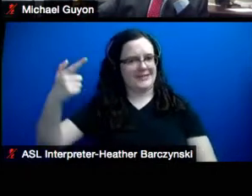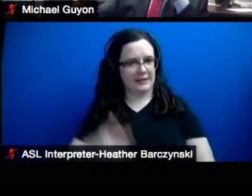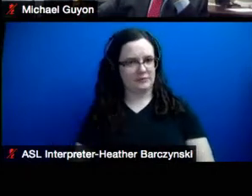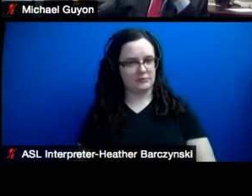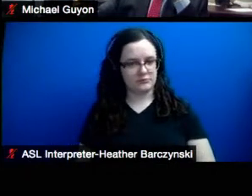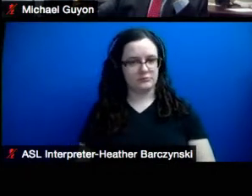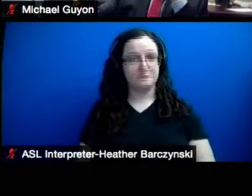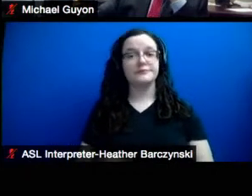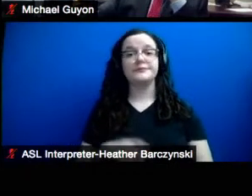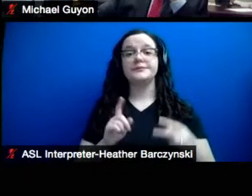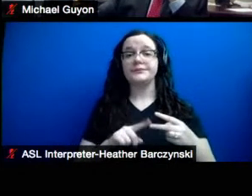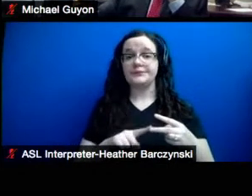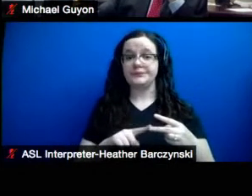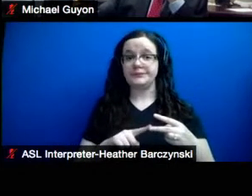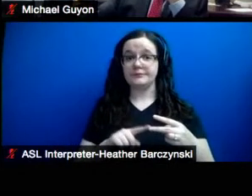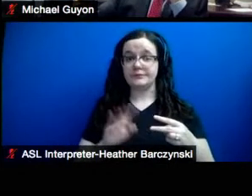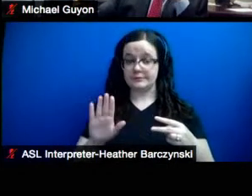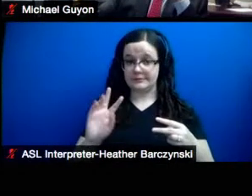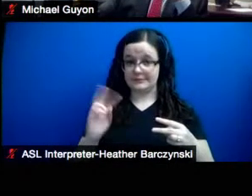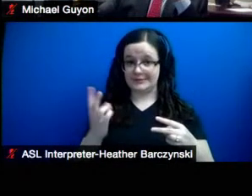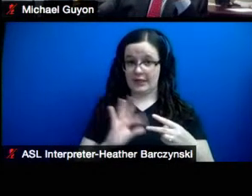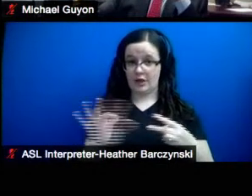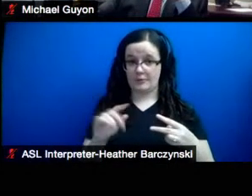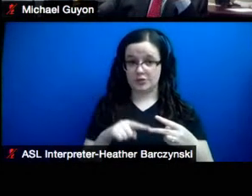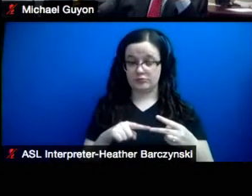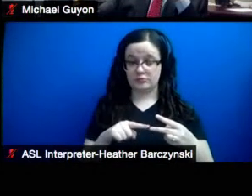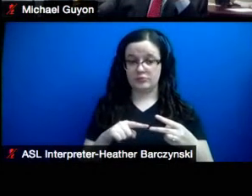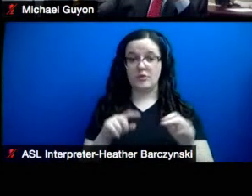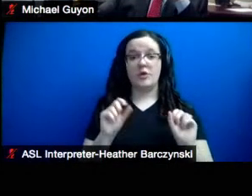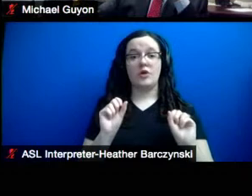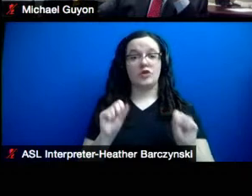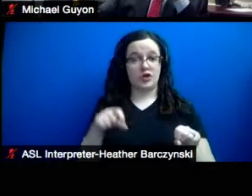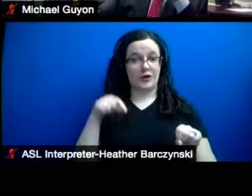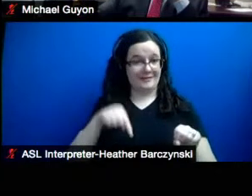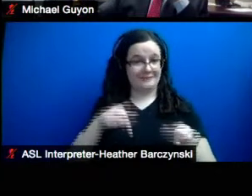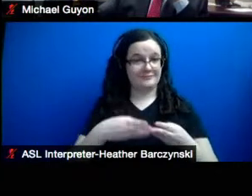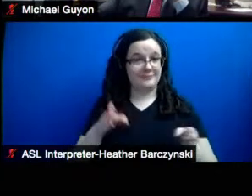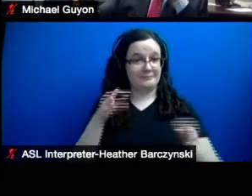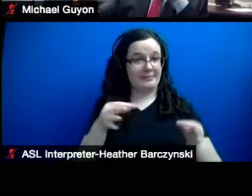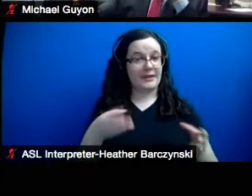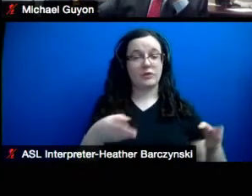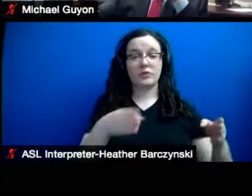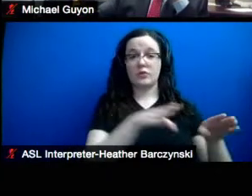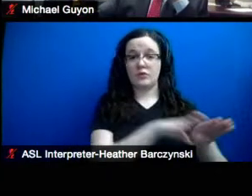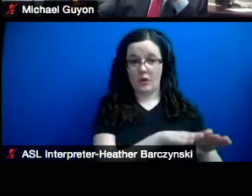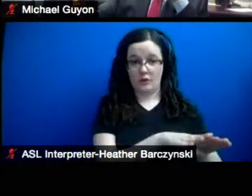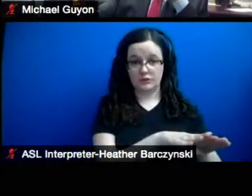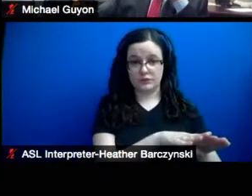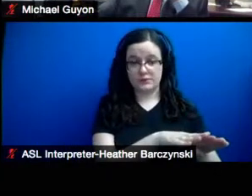The second option, you could close the public hearing, and